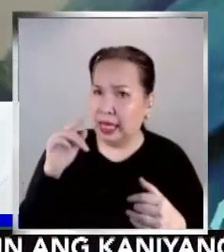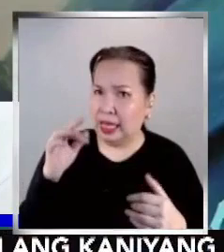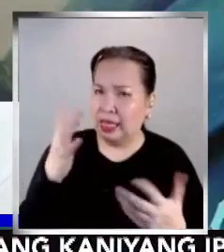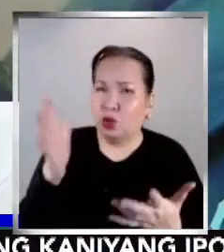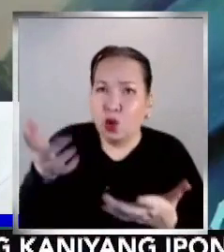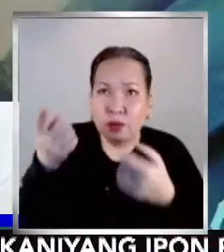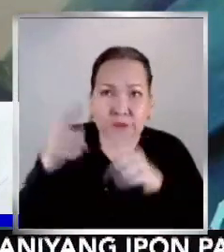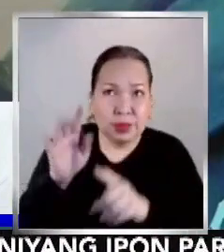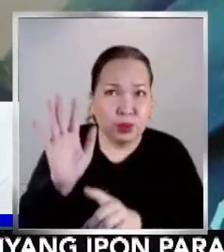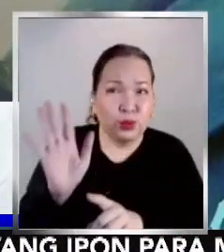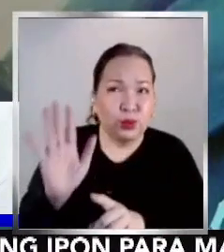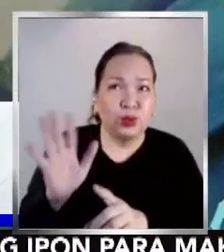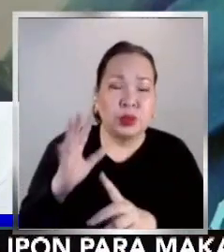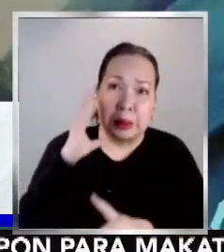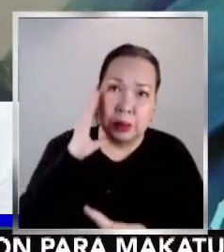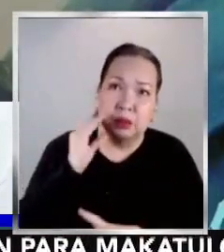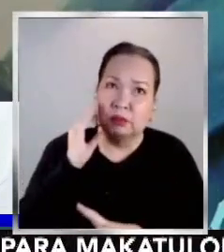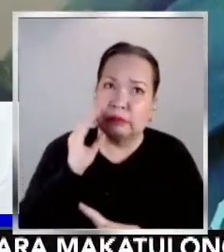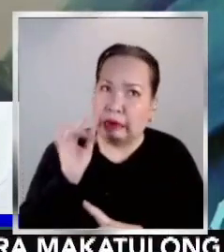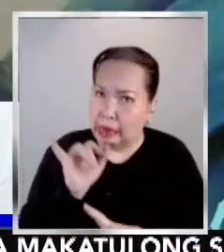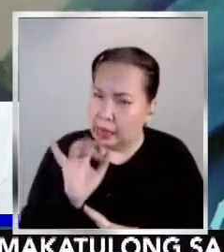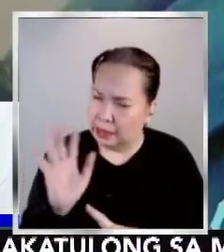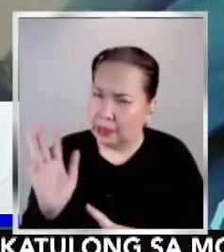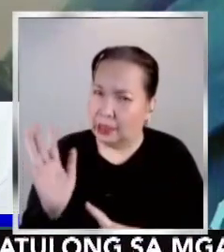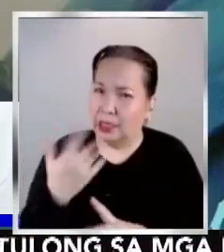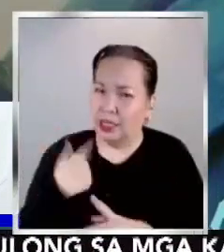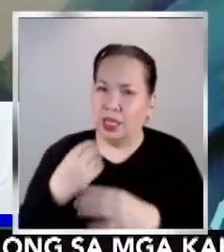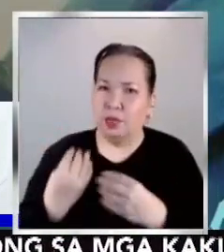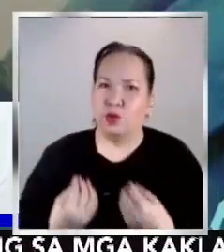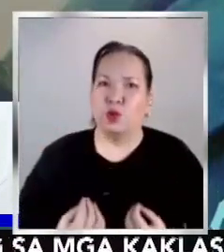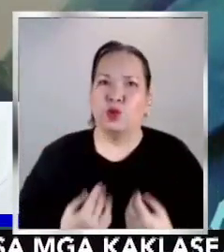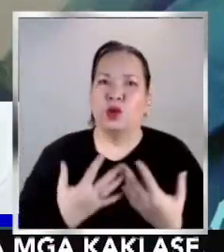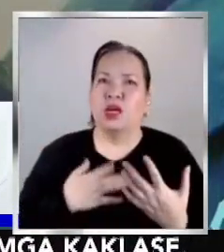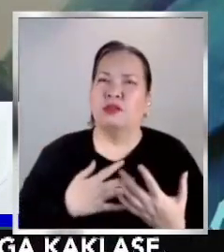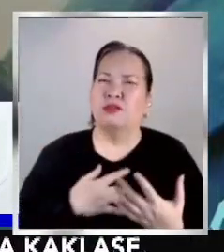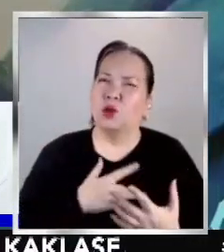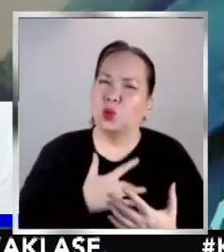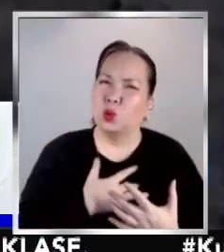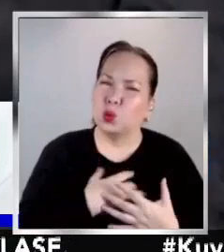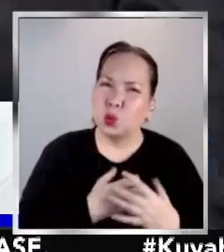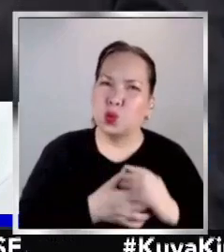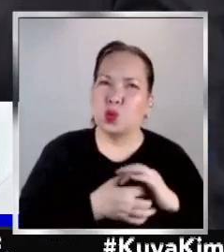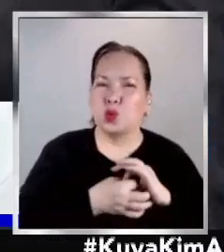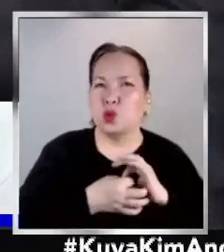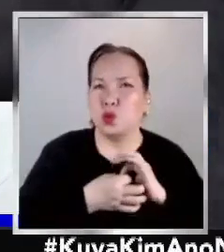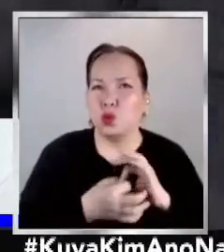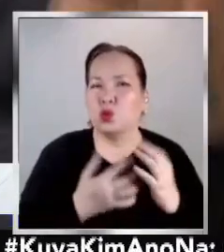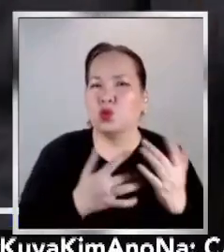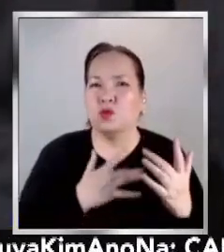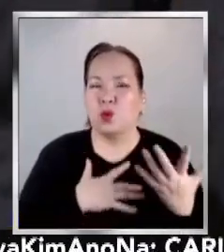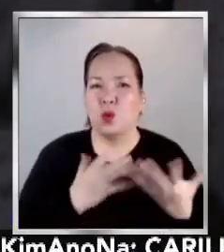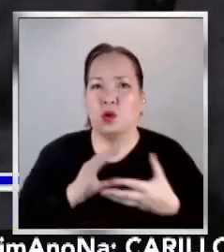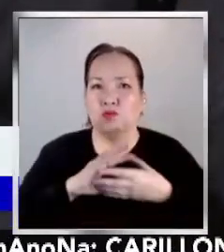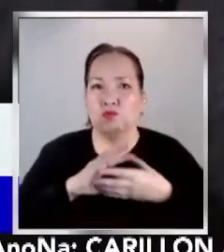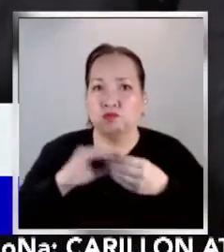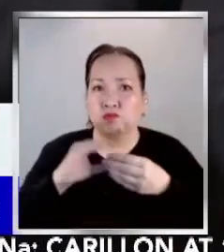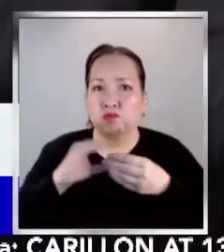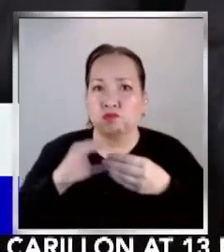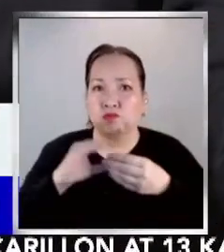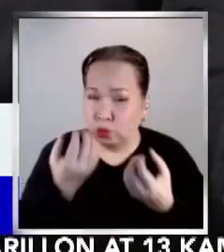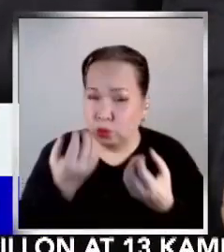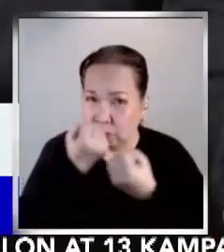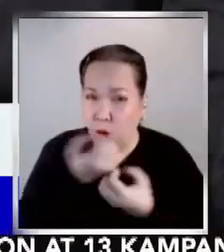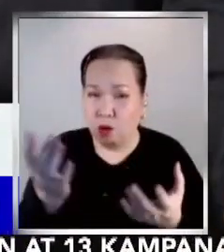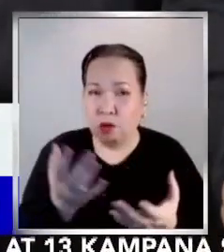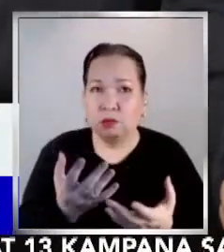that you went through that pulled the strings in your heart to want to tell this story? My whole life, you know,